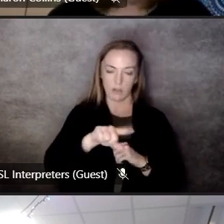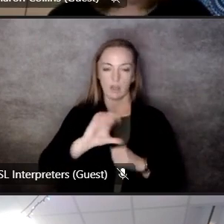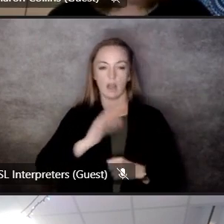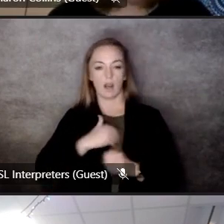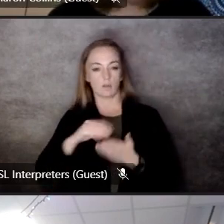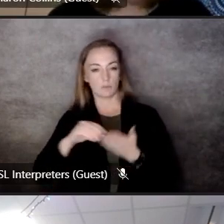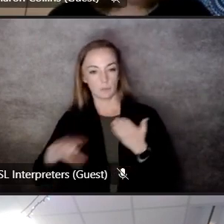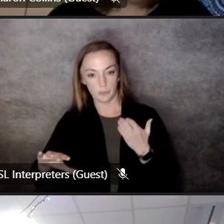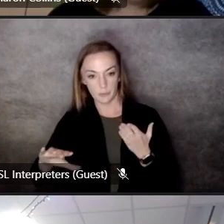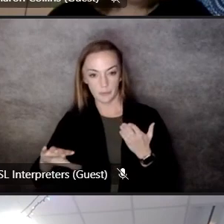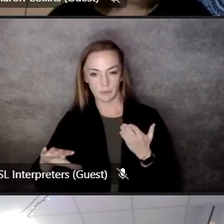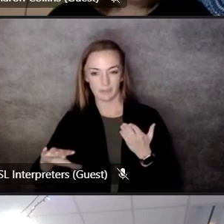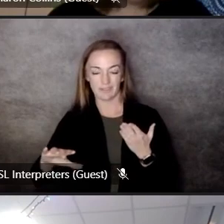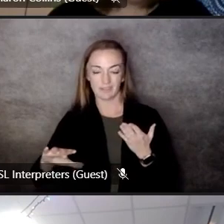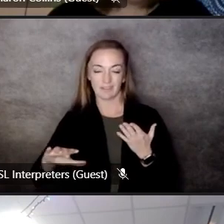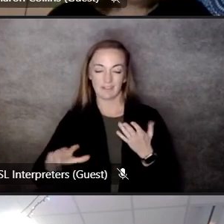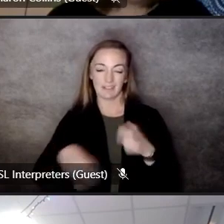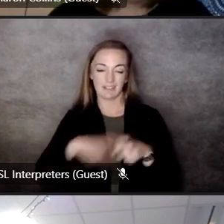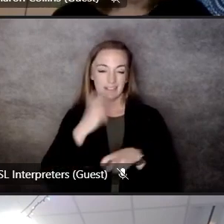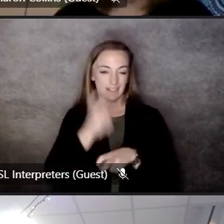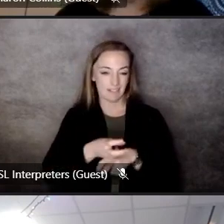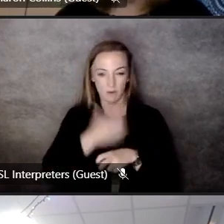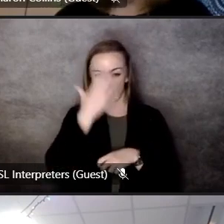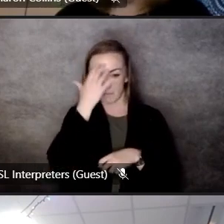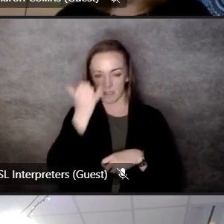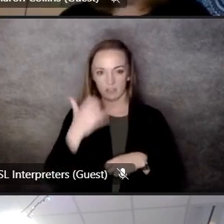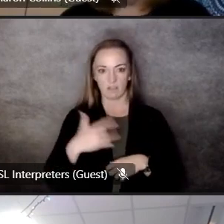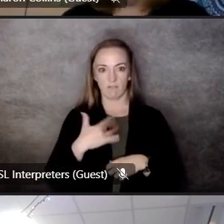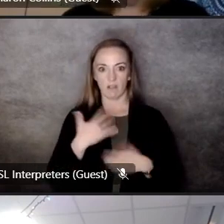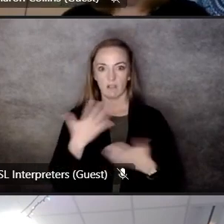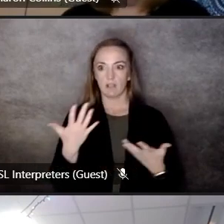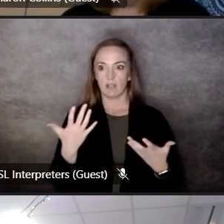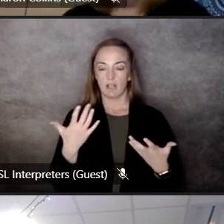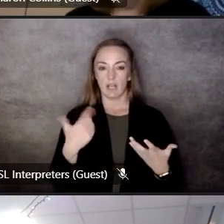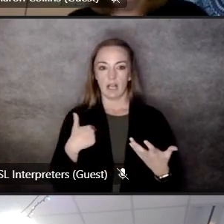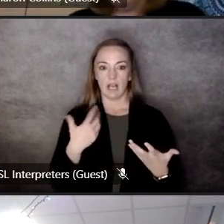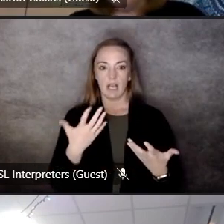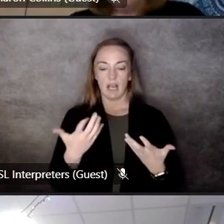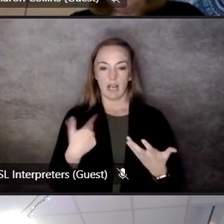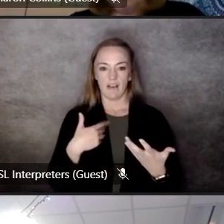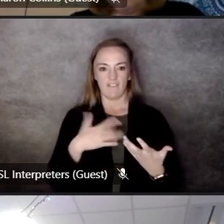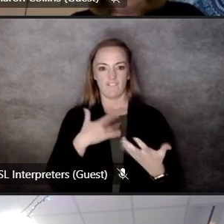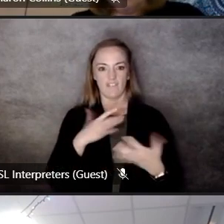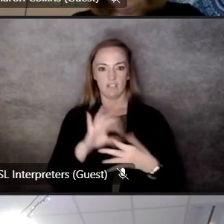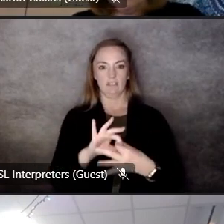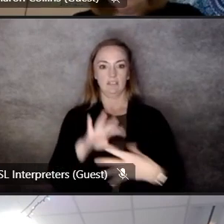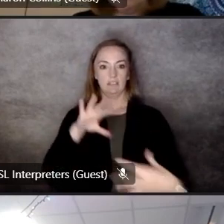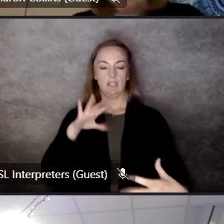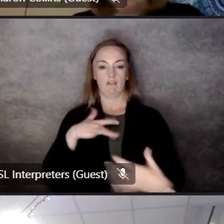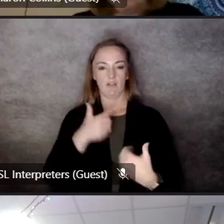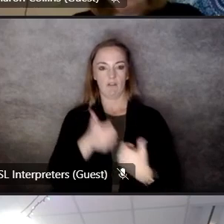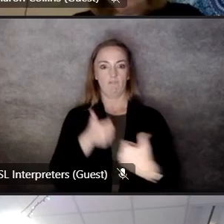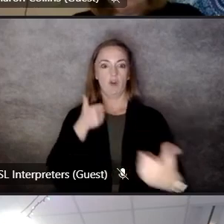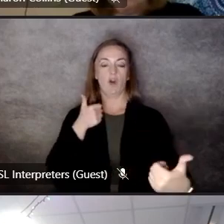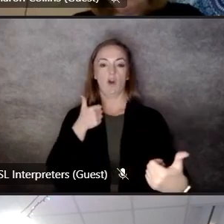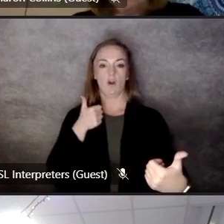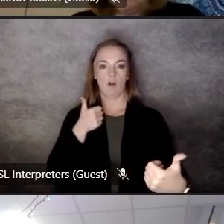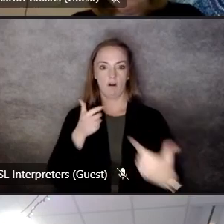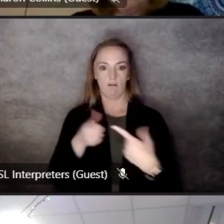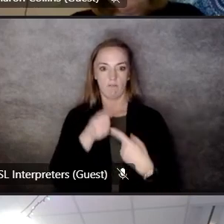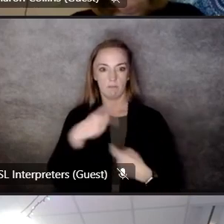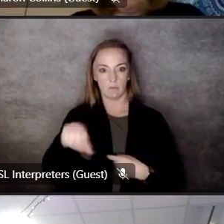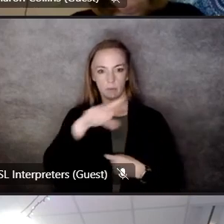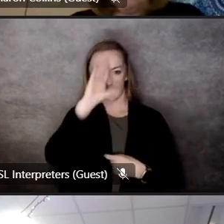it's difficult because you feel you're at such an arm's reach in a lot of ways. And, Kentucky